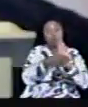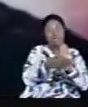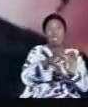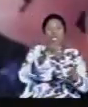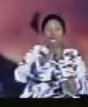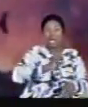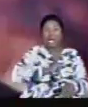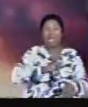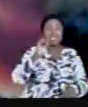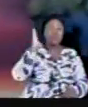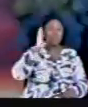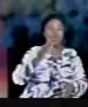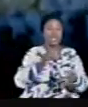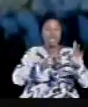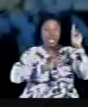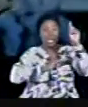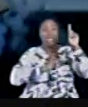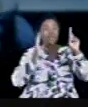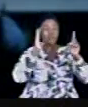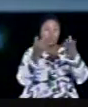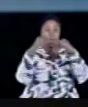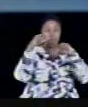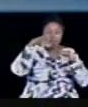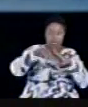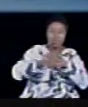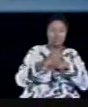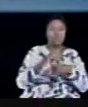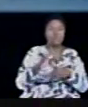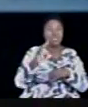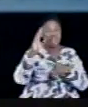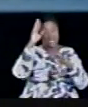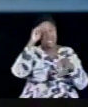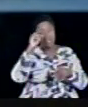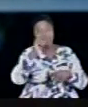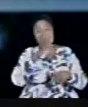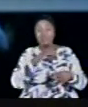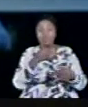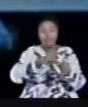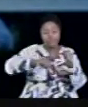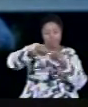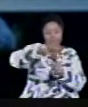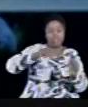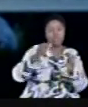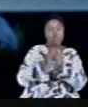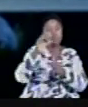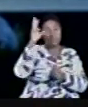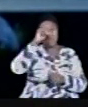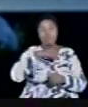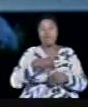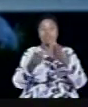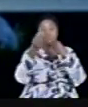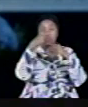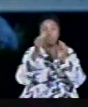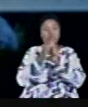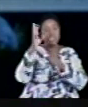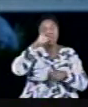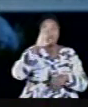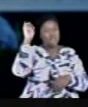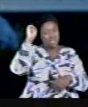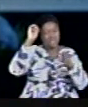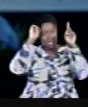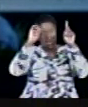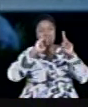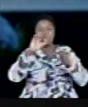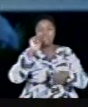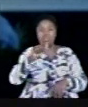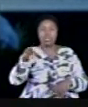come in unto him, fellowship with him, and sup with him. He's knocking at the door of